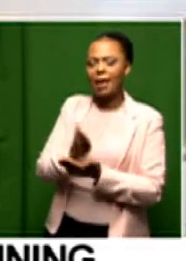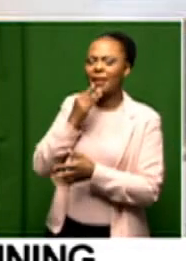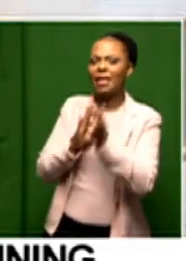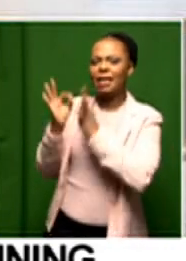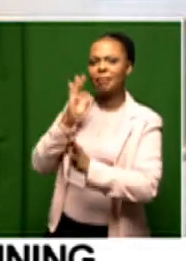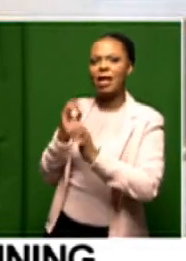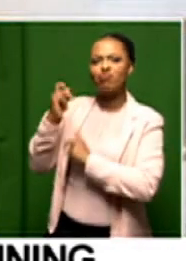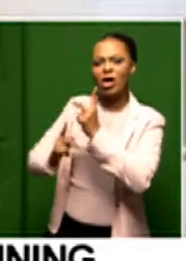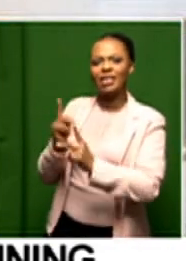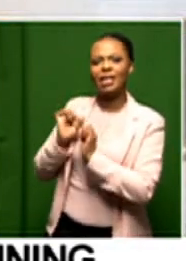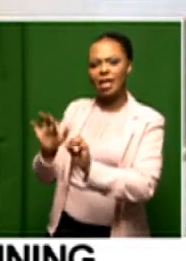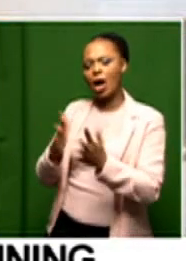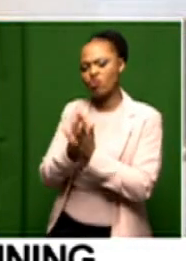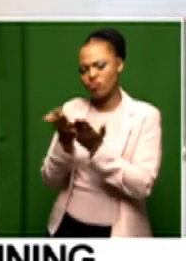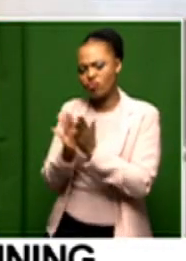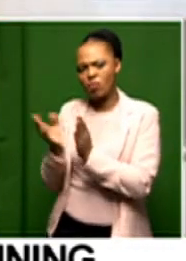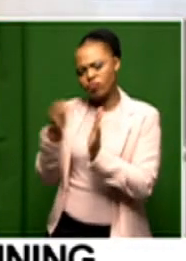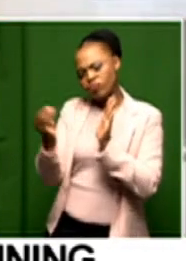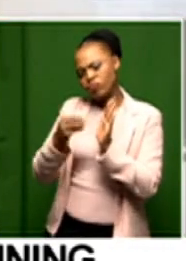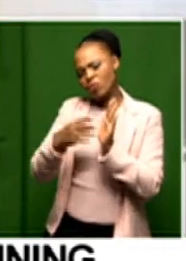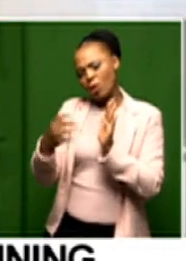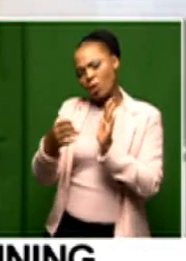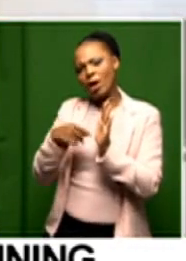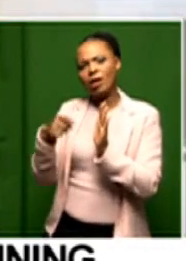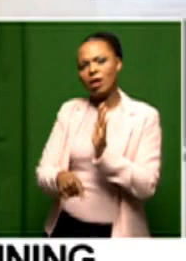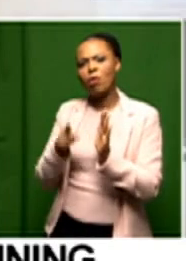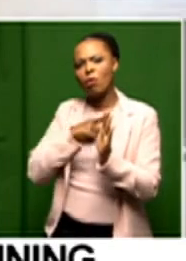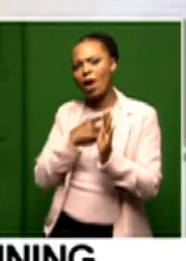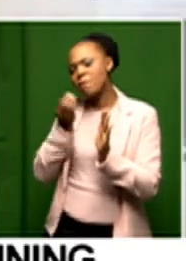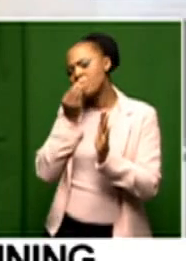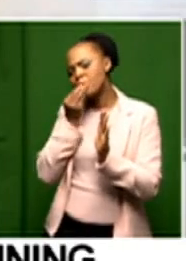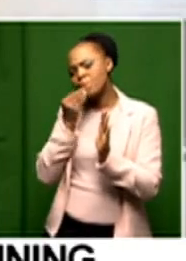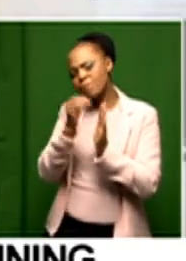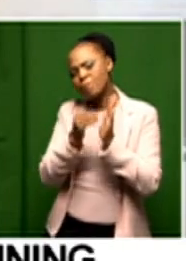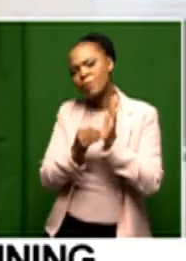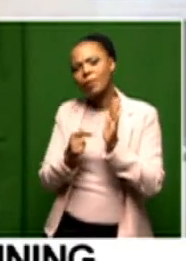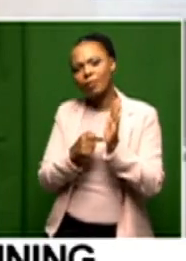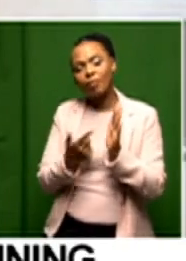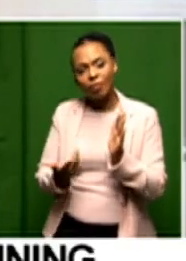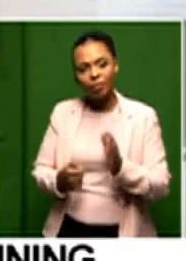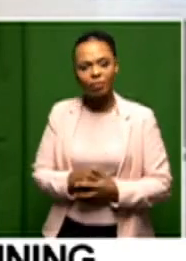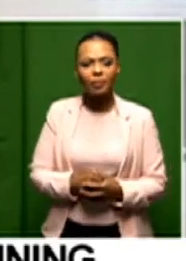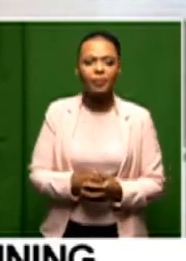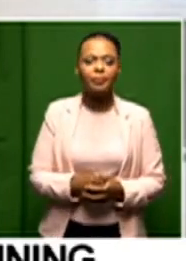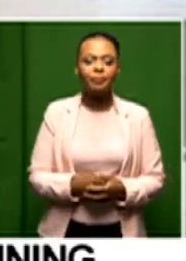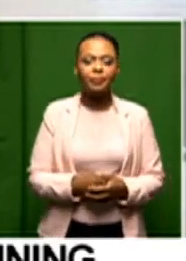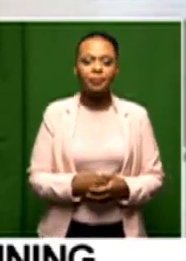whole process of putting this cookbook together, as well as why these particular recipes made the cut.